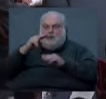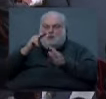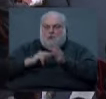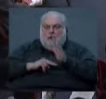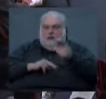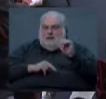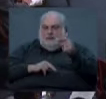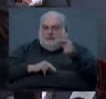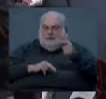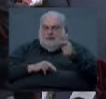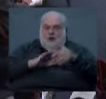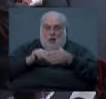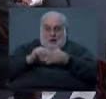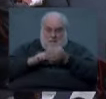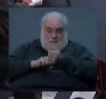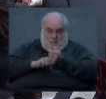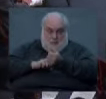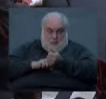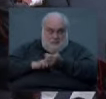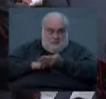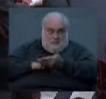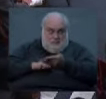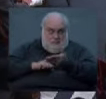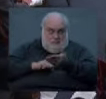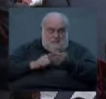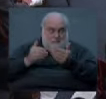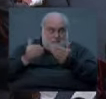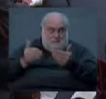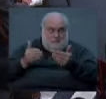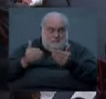There's a motion and second. All those in favor, please move to the second reading.